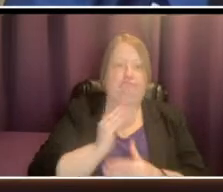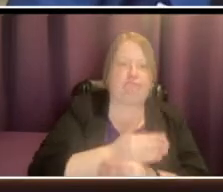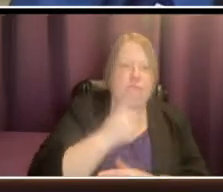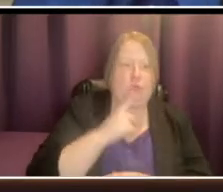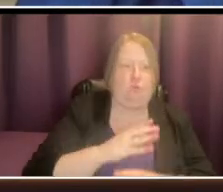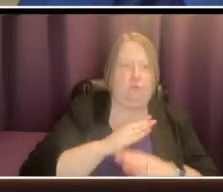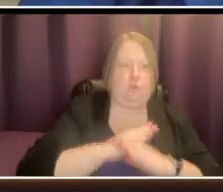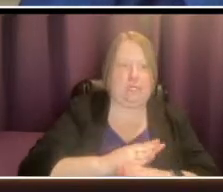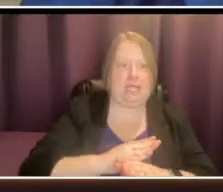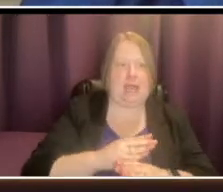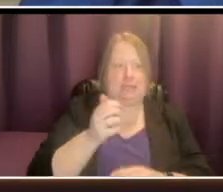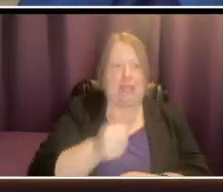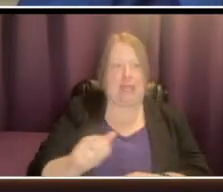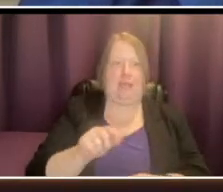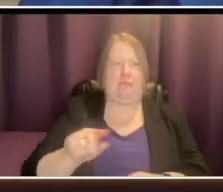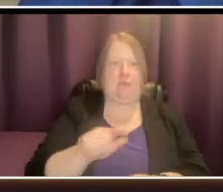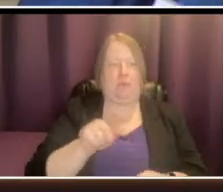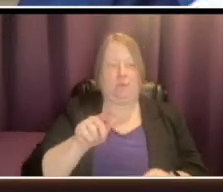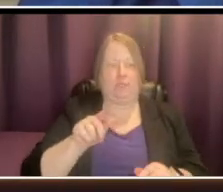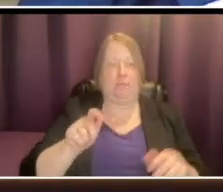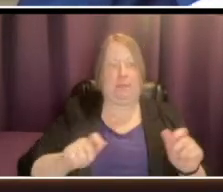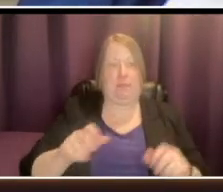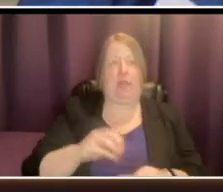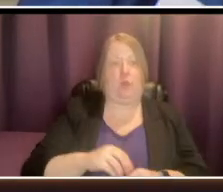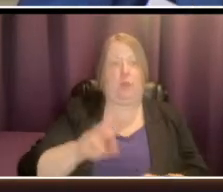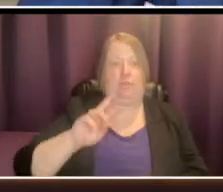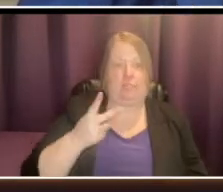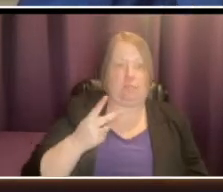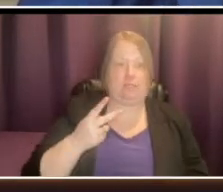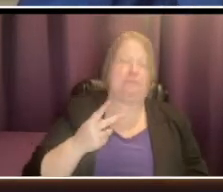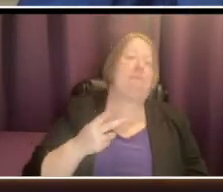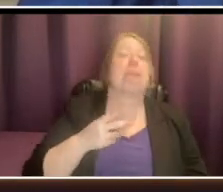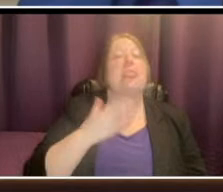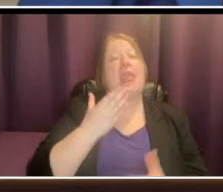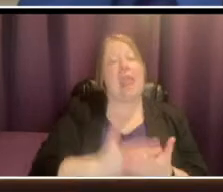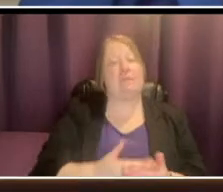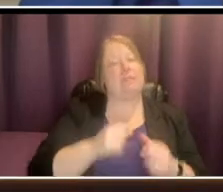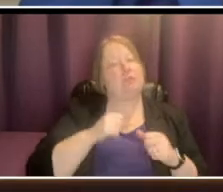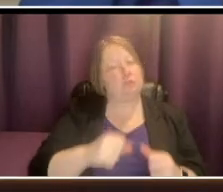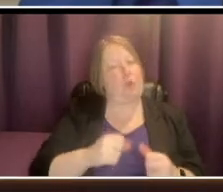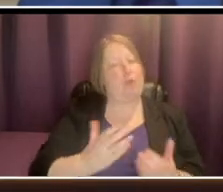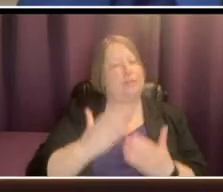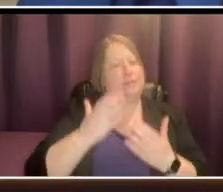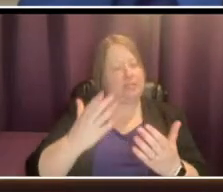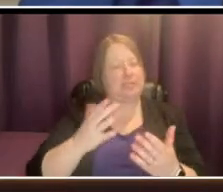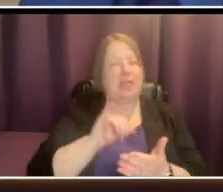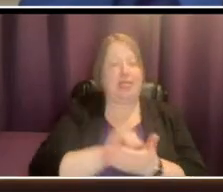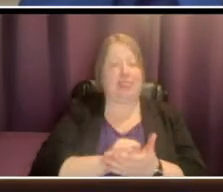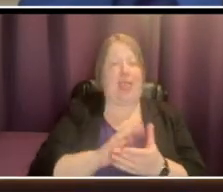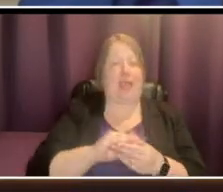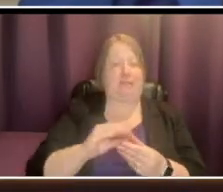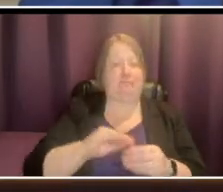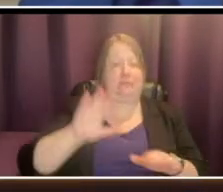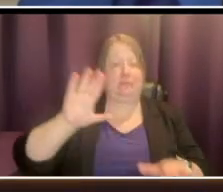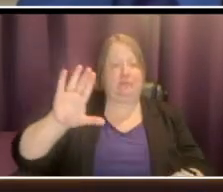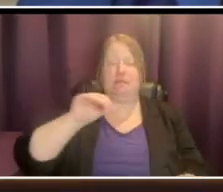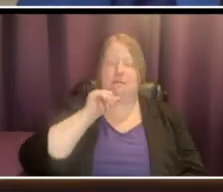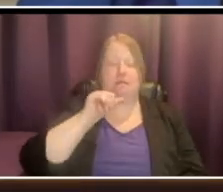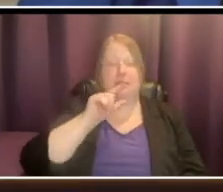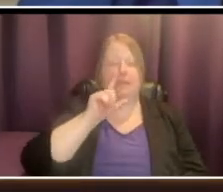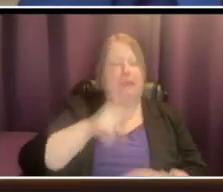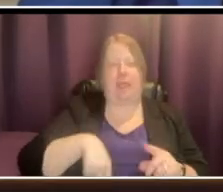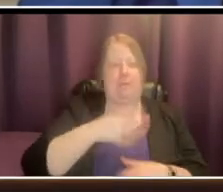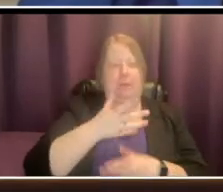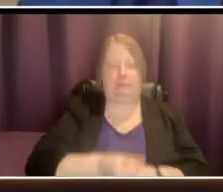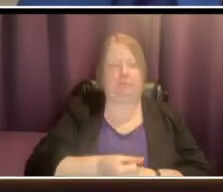including the vice president. Evidence strongly suggests that this testimony is not credible, and the